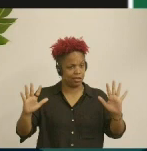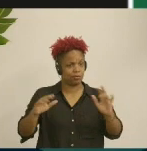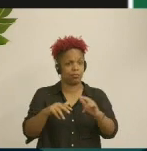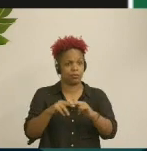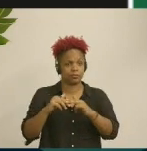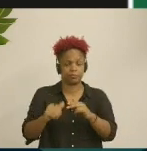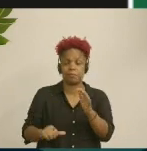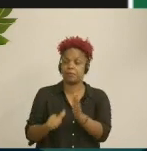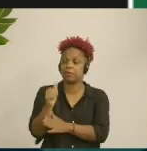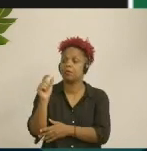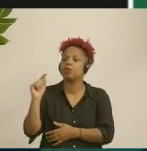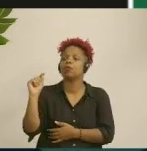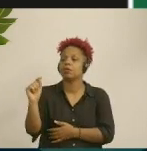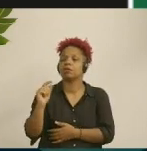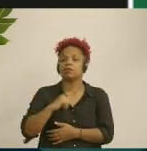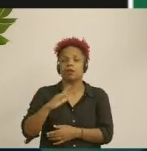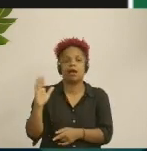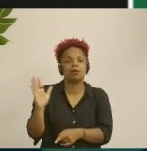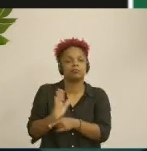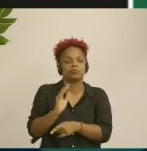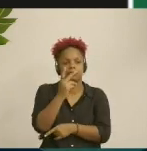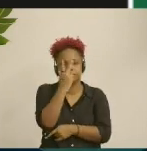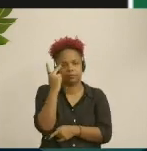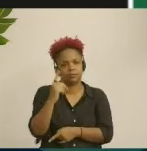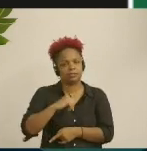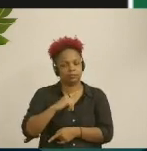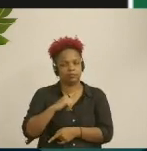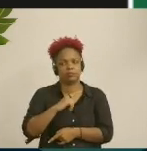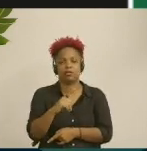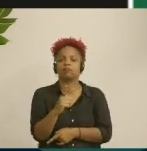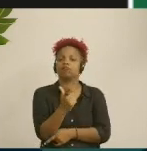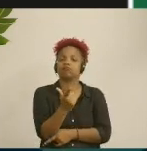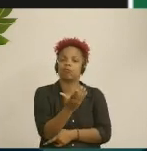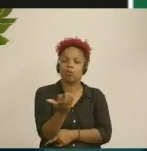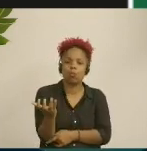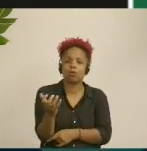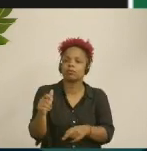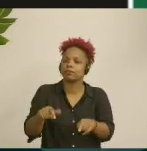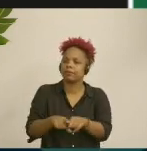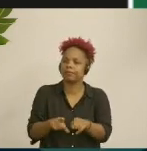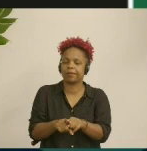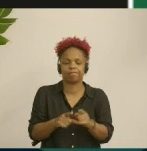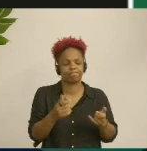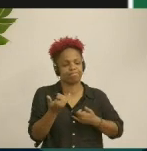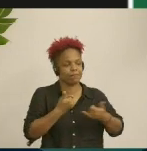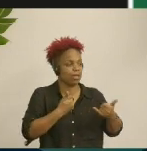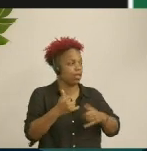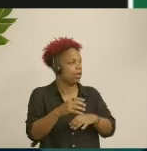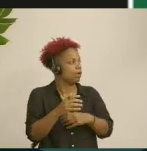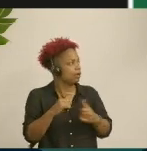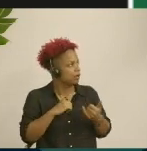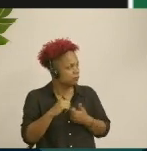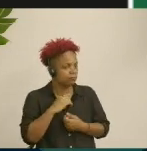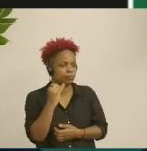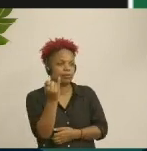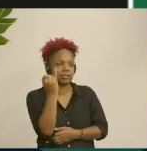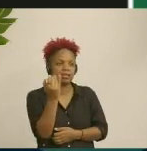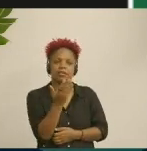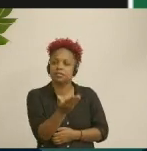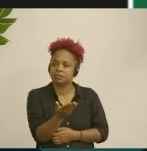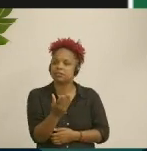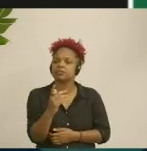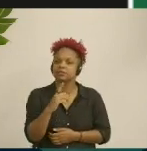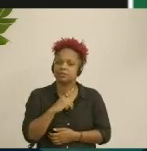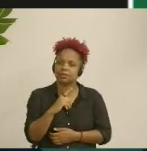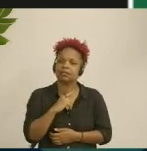in their day-to-day struggle, but you also collect information which are highly relevant to change the underlying frame conditions and